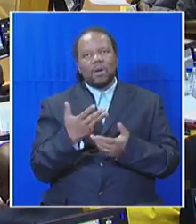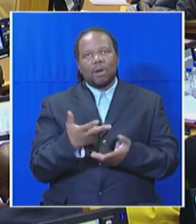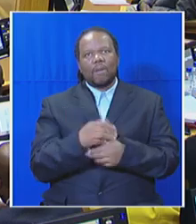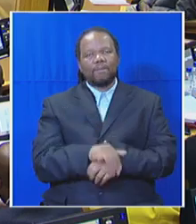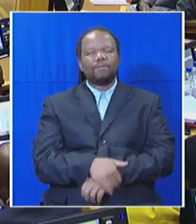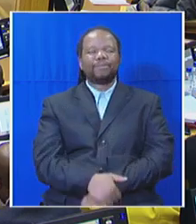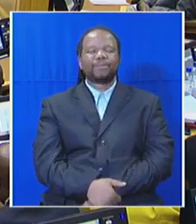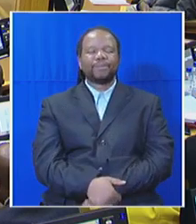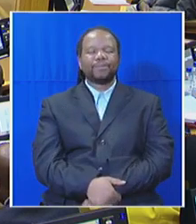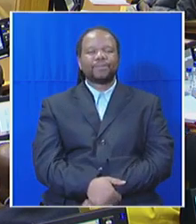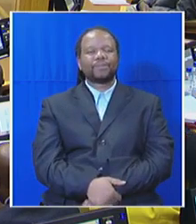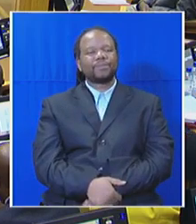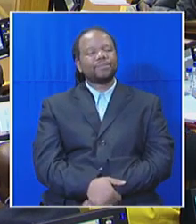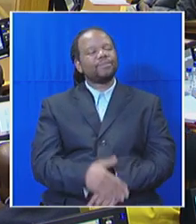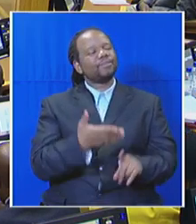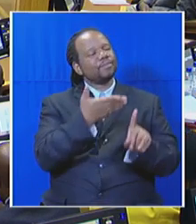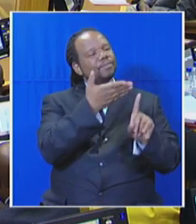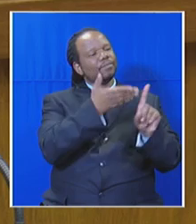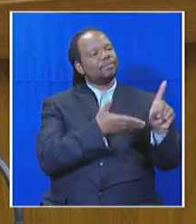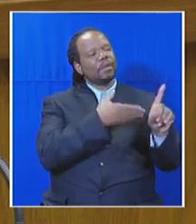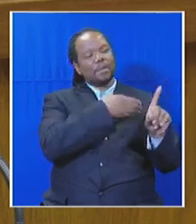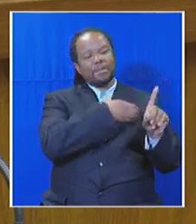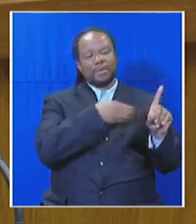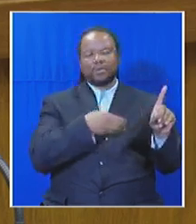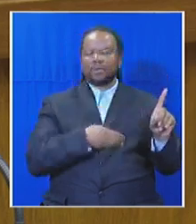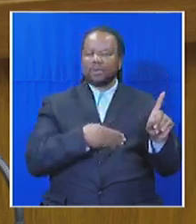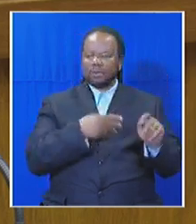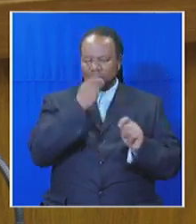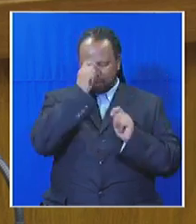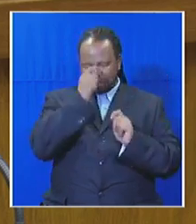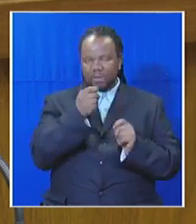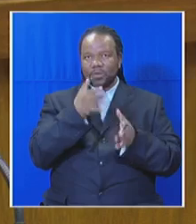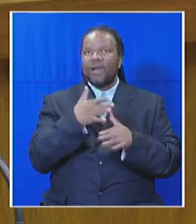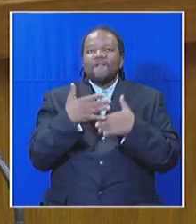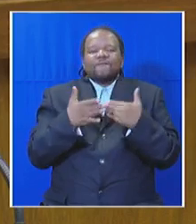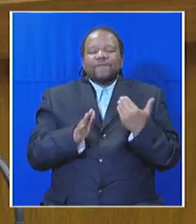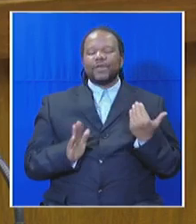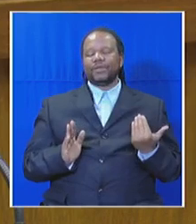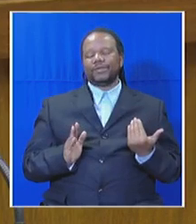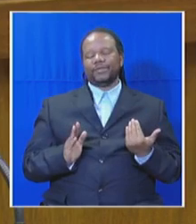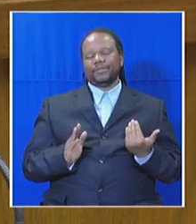The Honorable, the President. Honorable Speaker, I've answered this question.